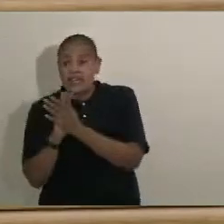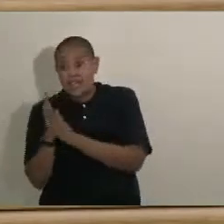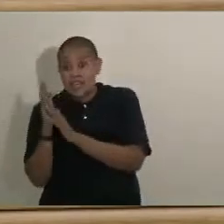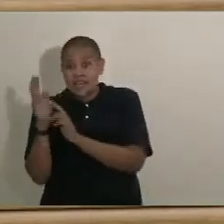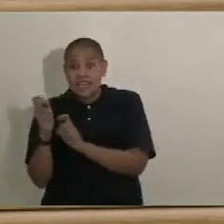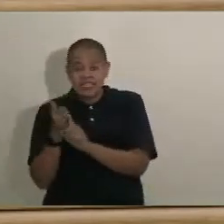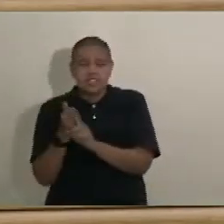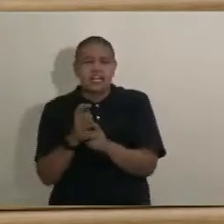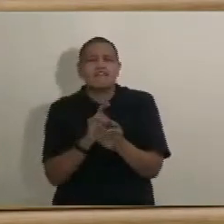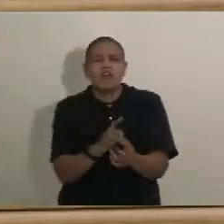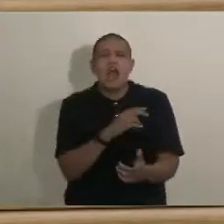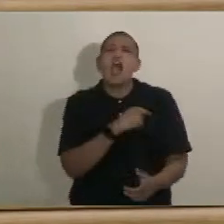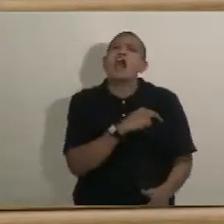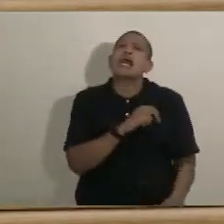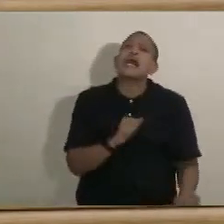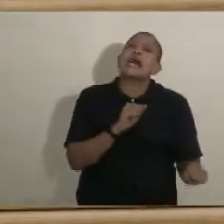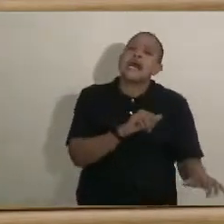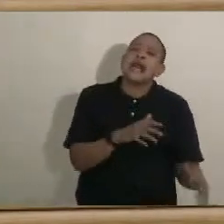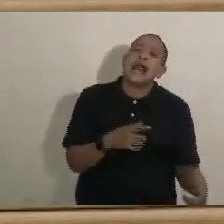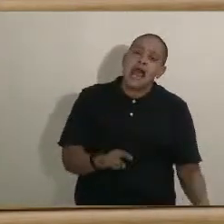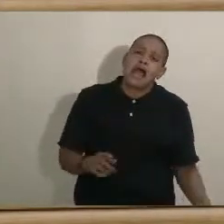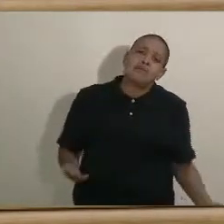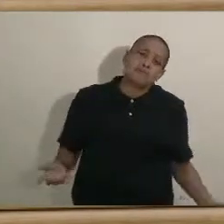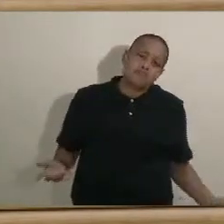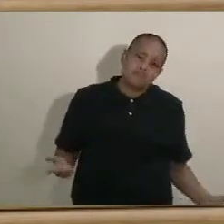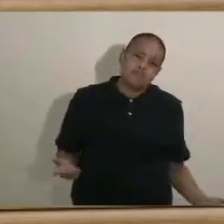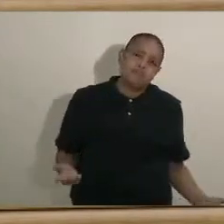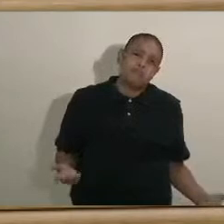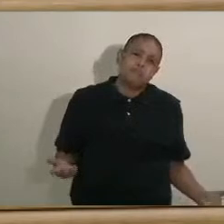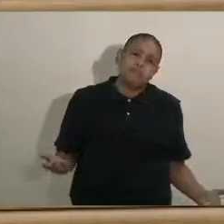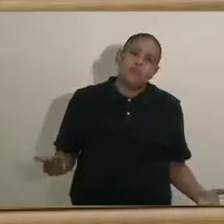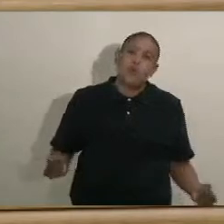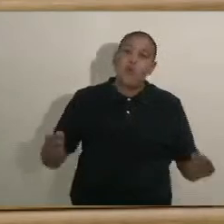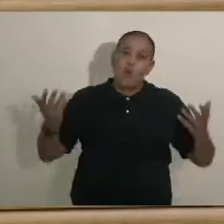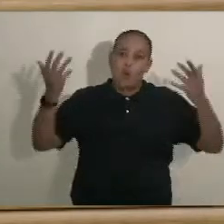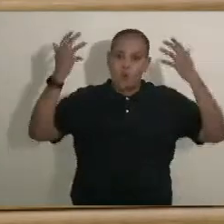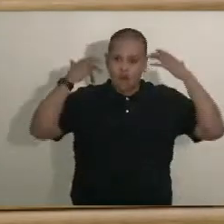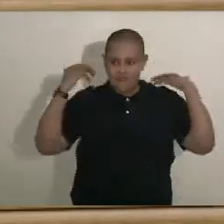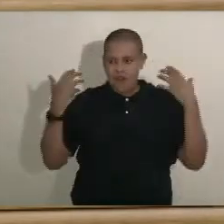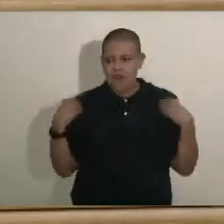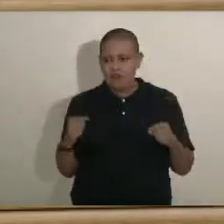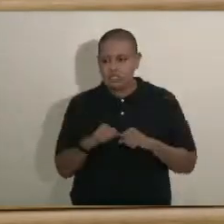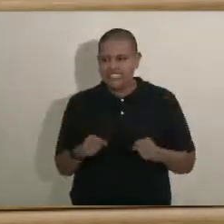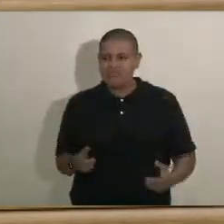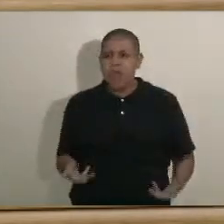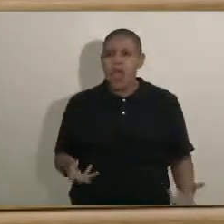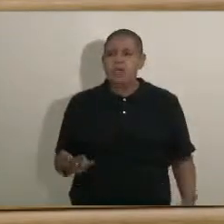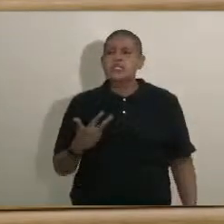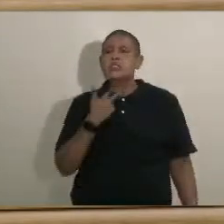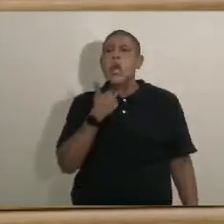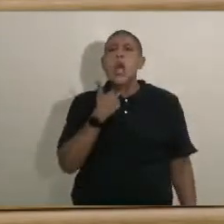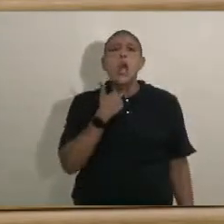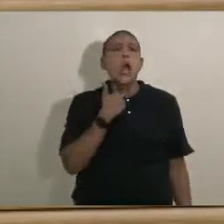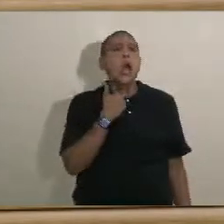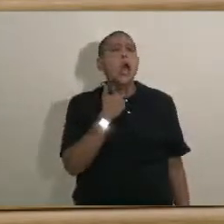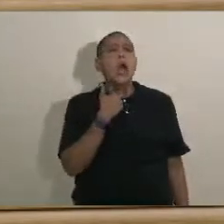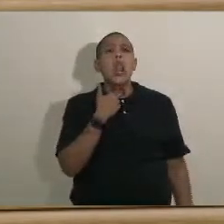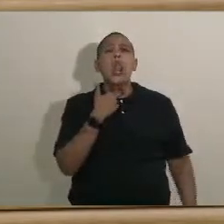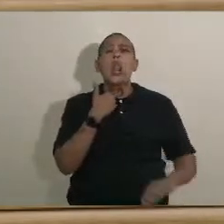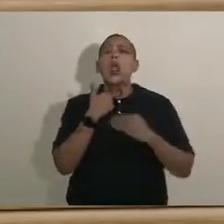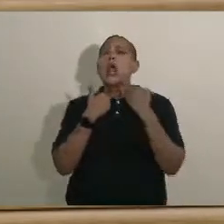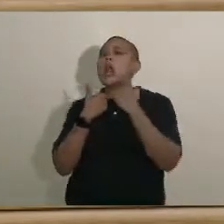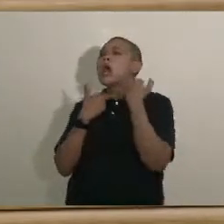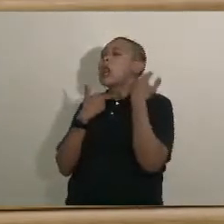around hospitalization, overwhelming the health system and so on, then clearly if you see things moving